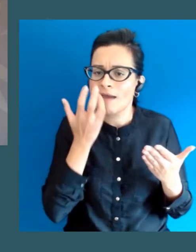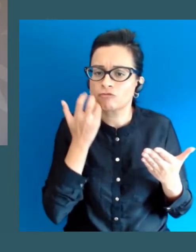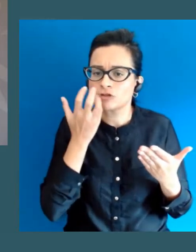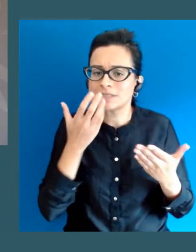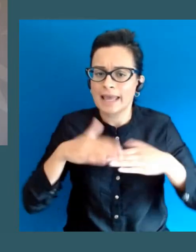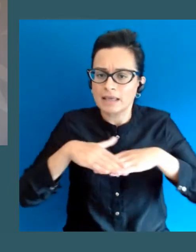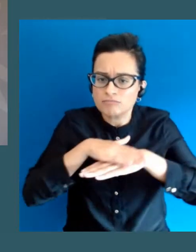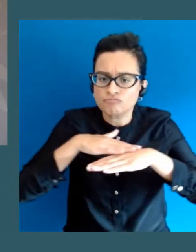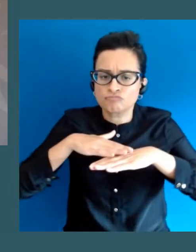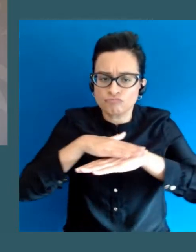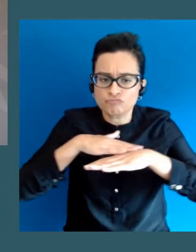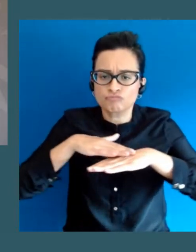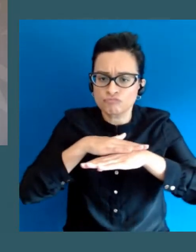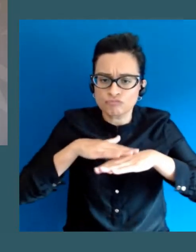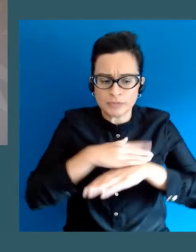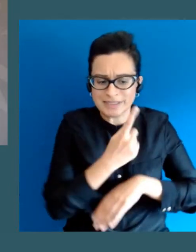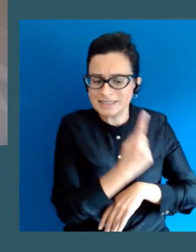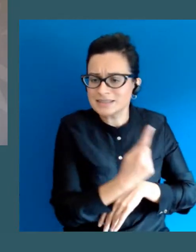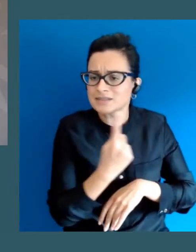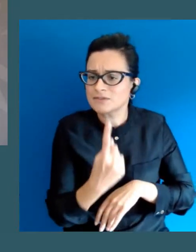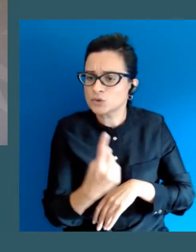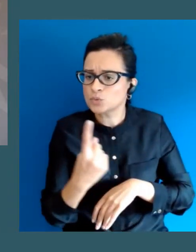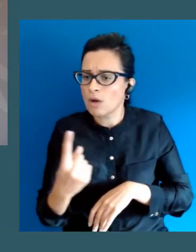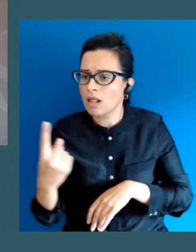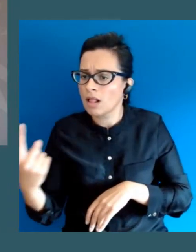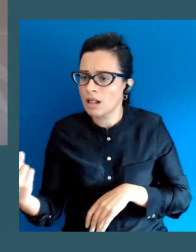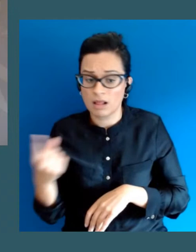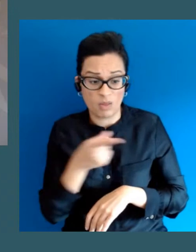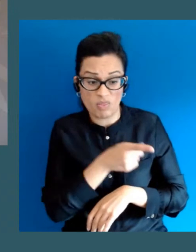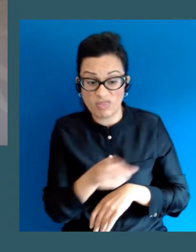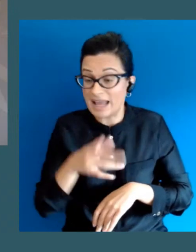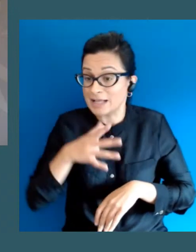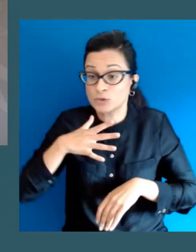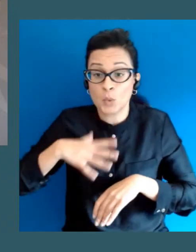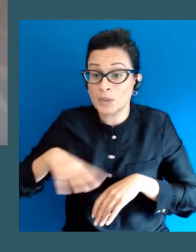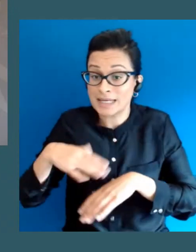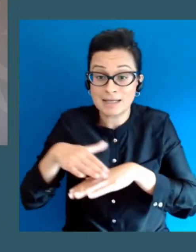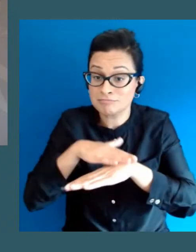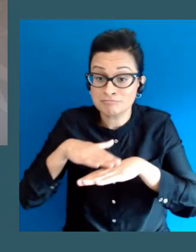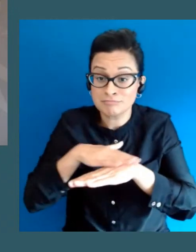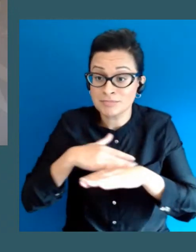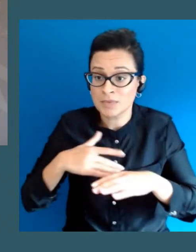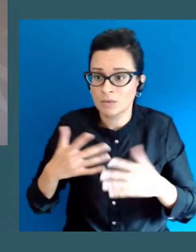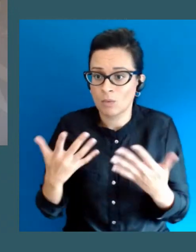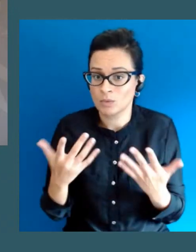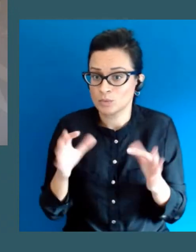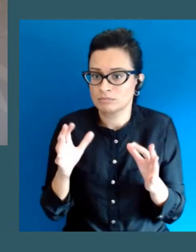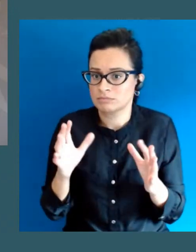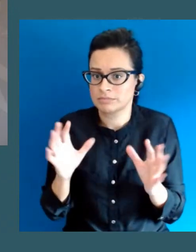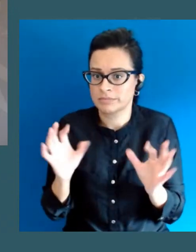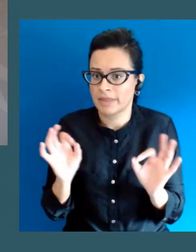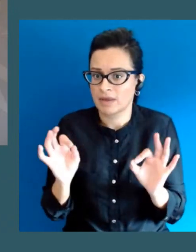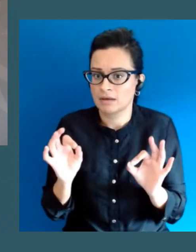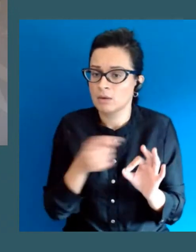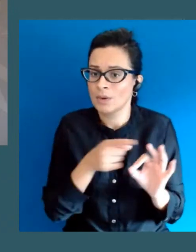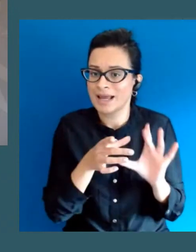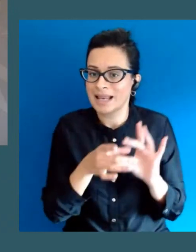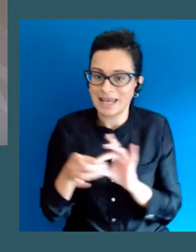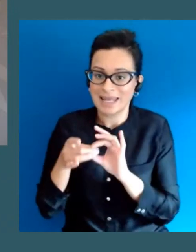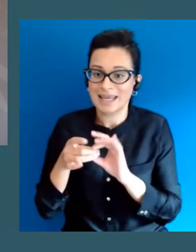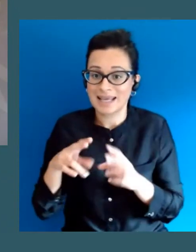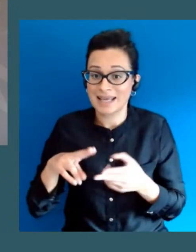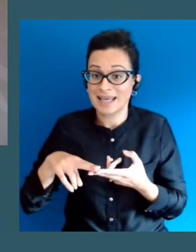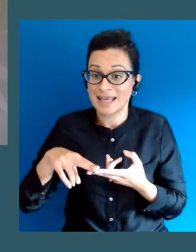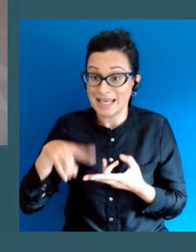in individuals who don't need emollient or needing emollient was related with an increased incidence of food